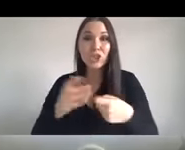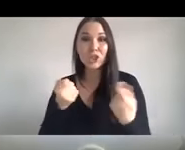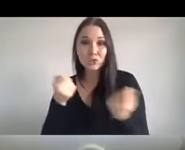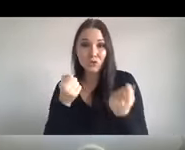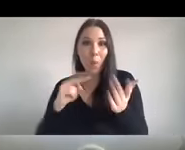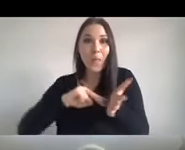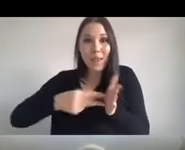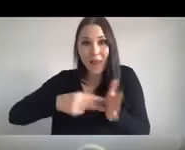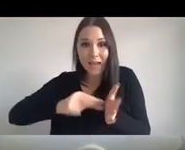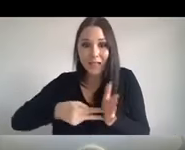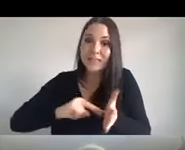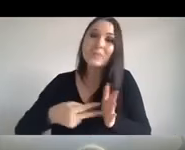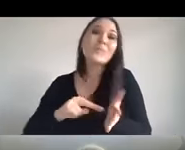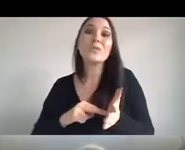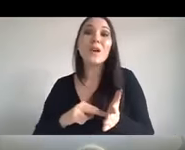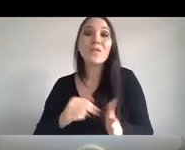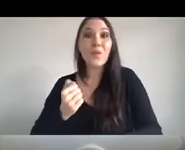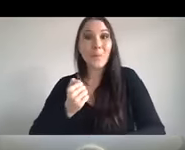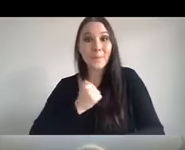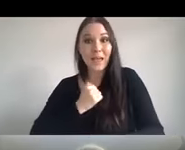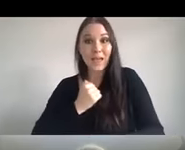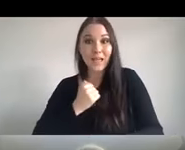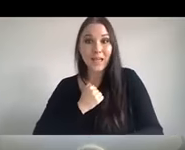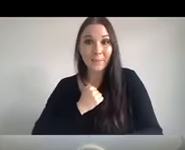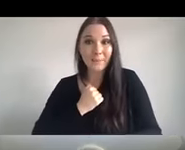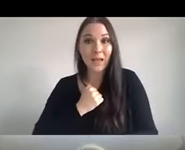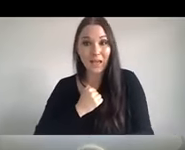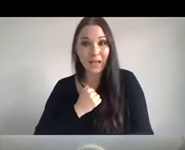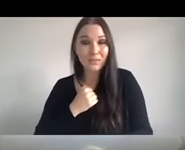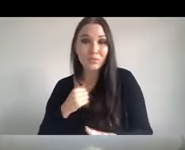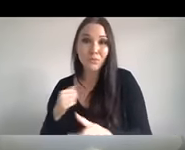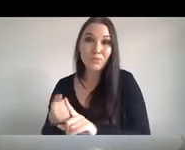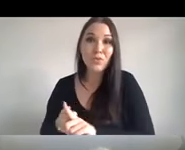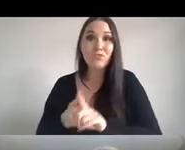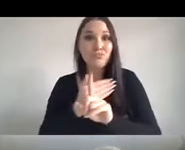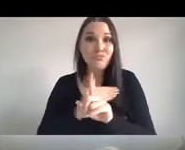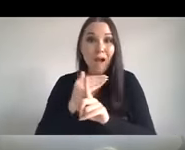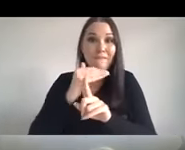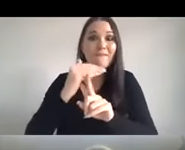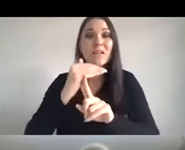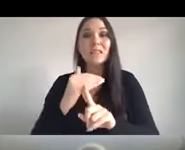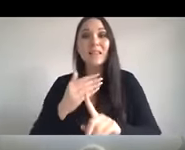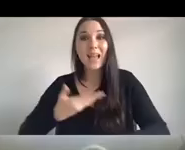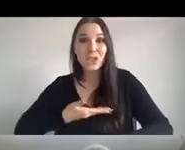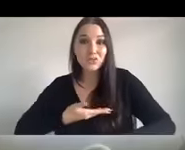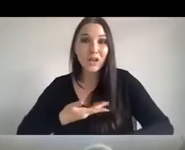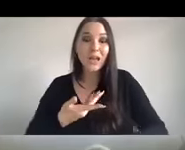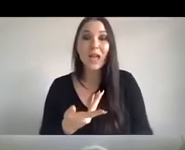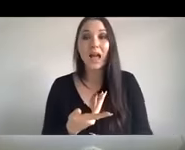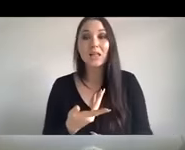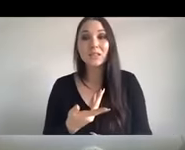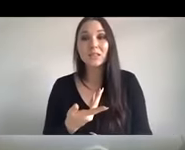three typical markets: aviation, automated driving, and also the UAV industry. We try to tackle here